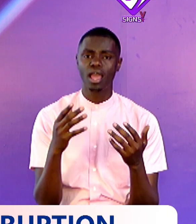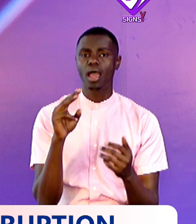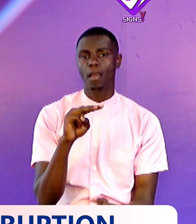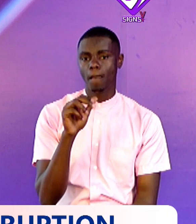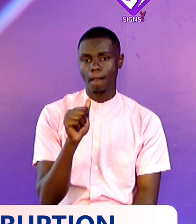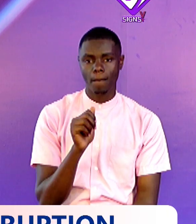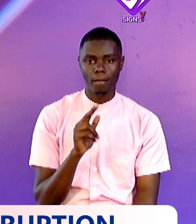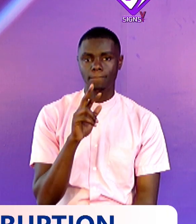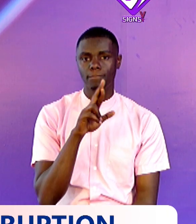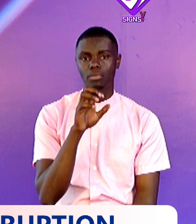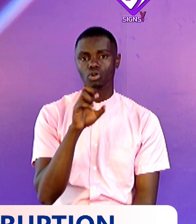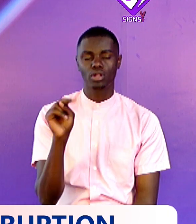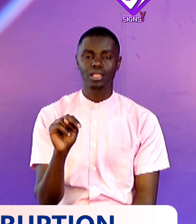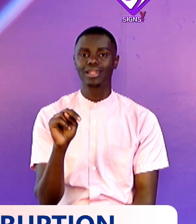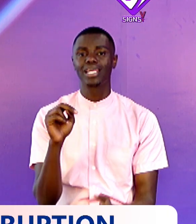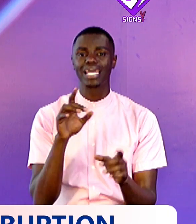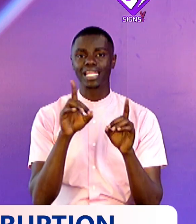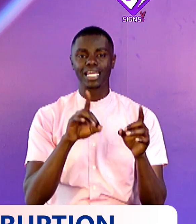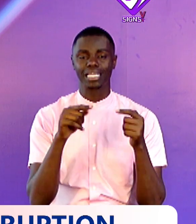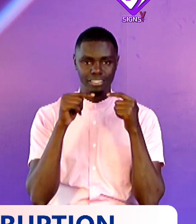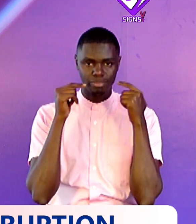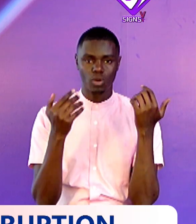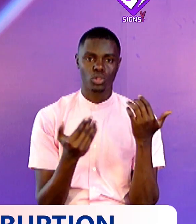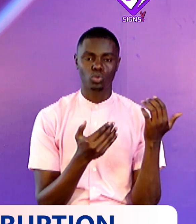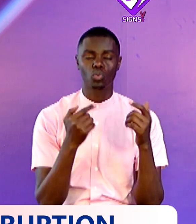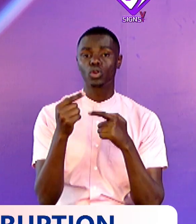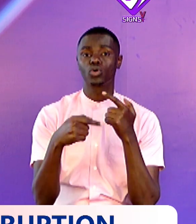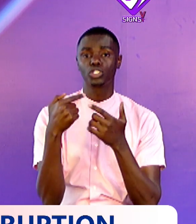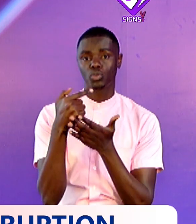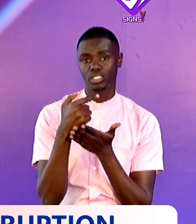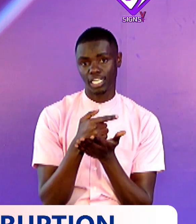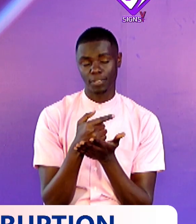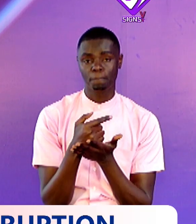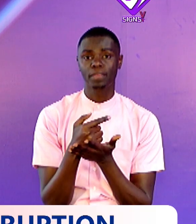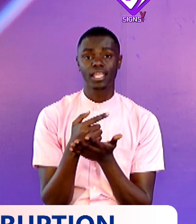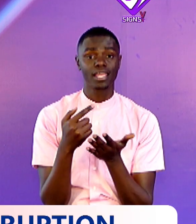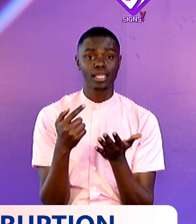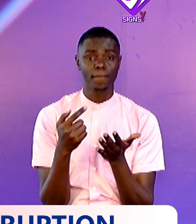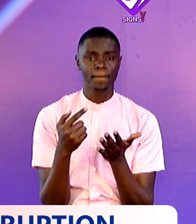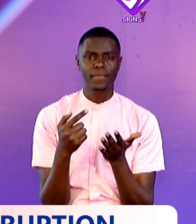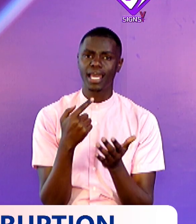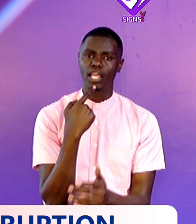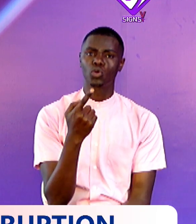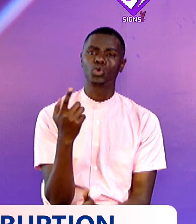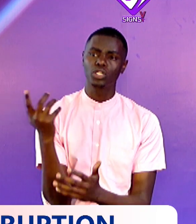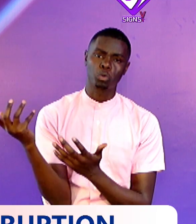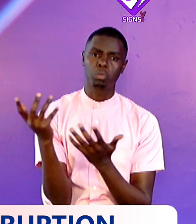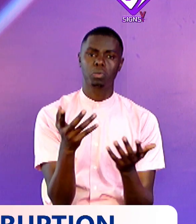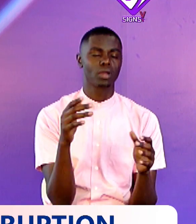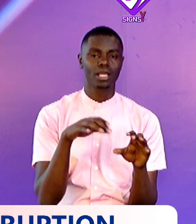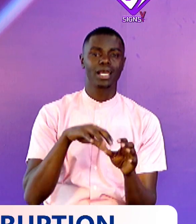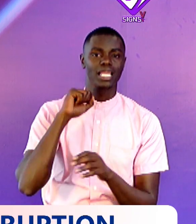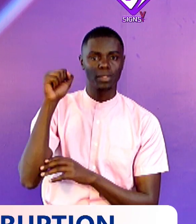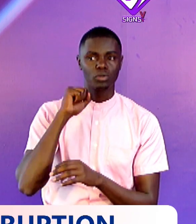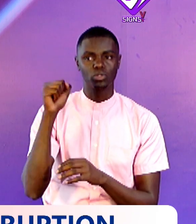Okal, director, Smile na Toto. We'll continue talking. By the way, I told you I'm bringing you into this room,